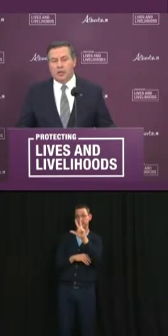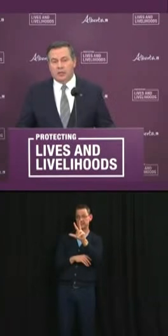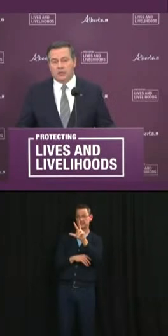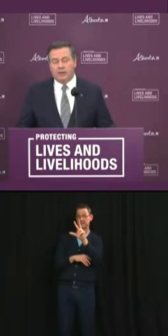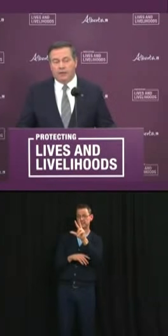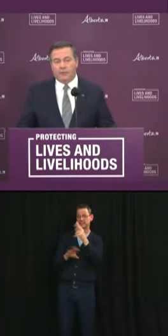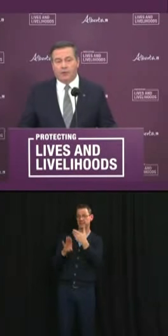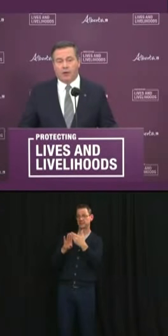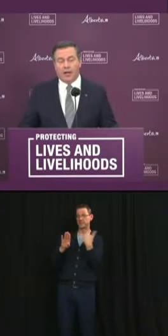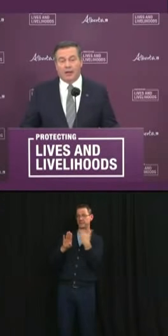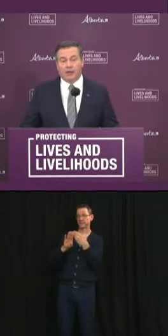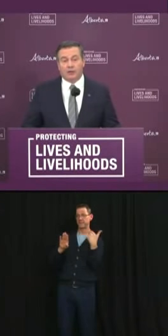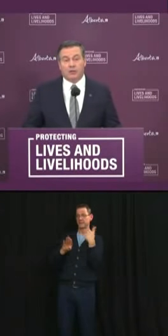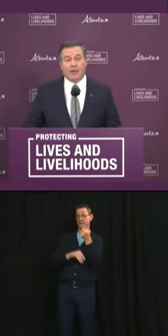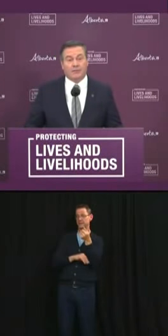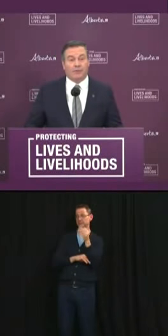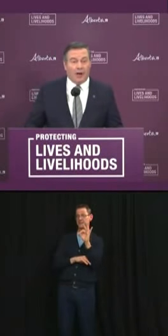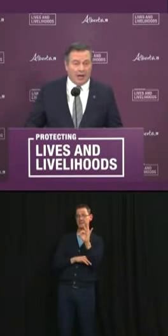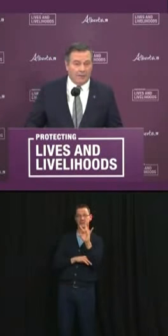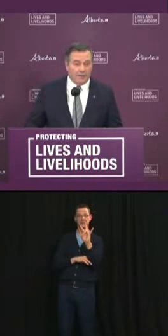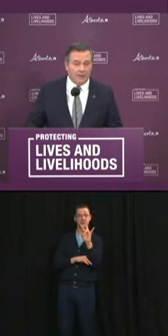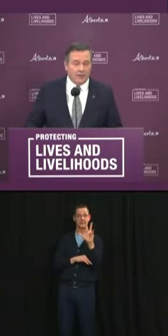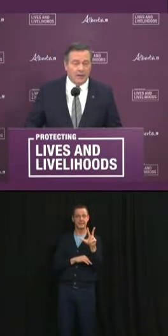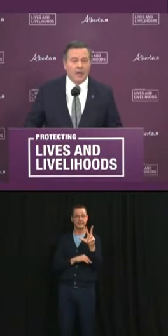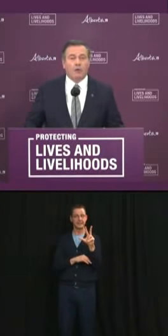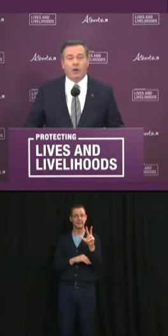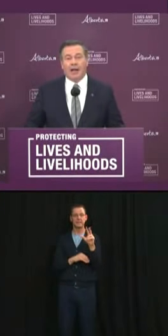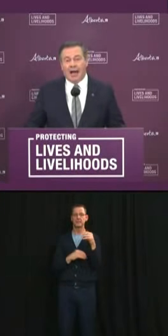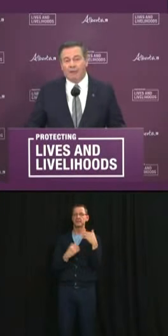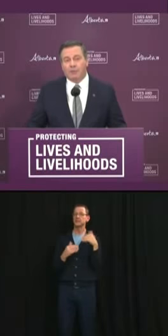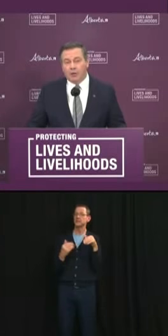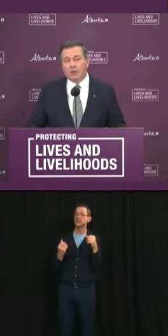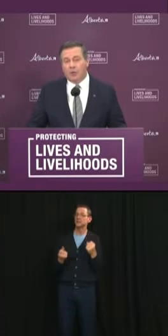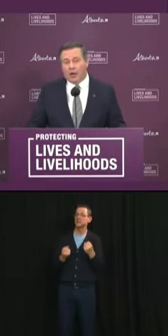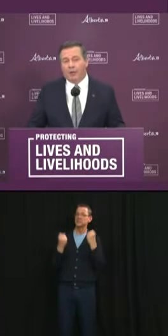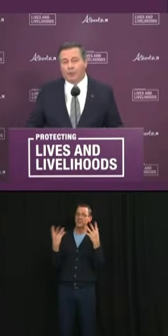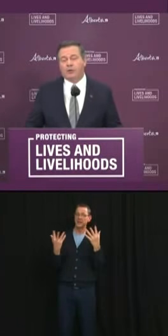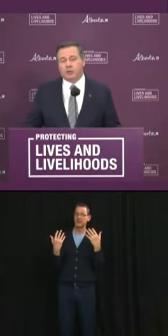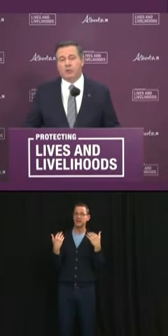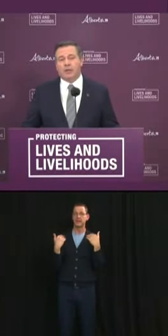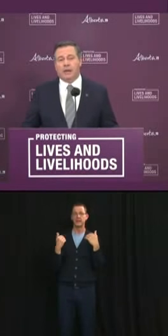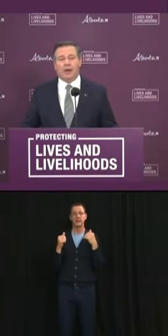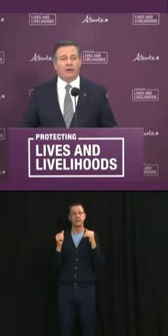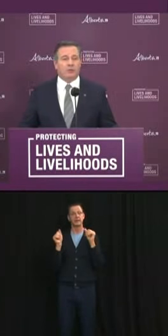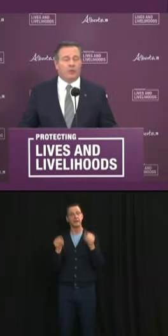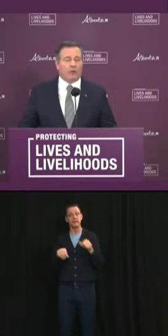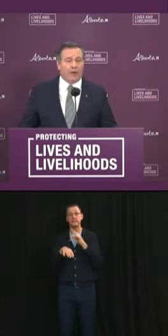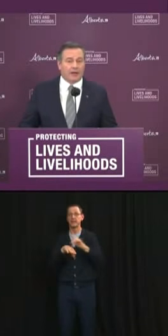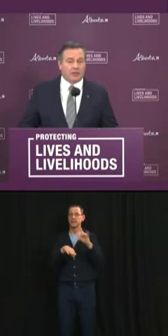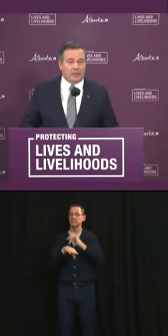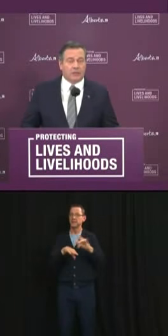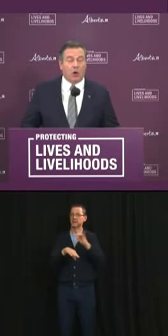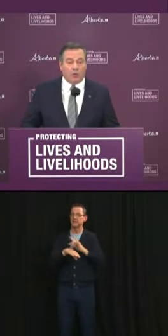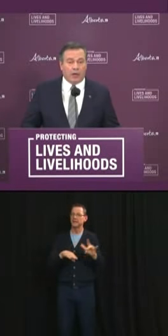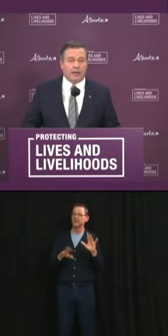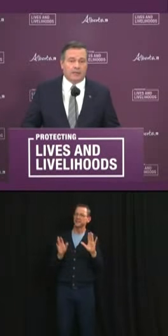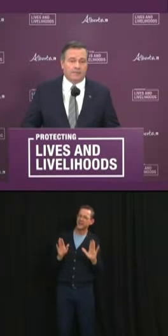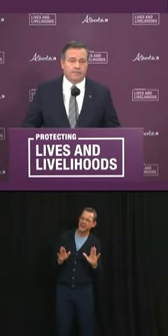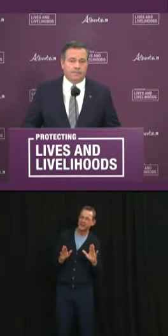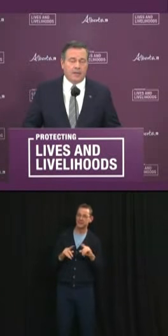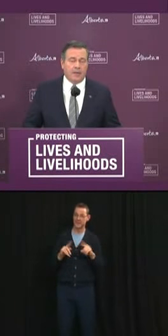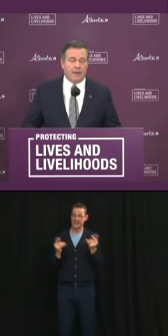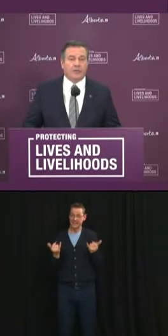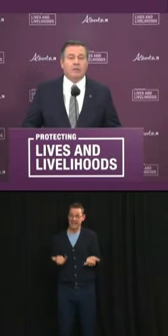between 1974 and the year 2005, well, 500,000 more Albertans will become eligible for vaccines